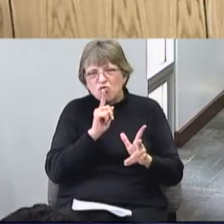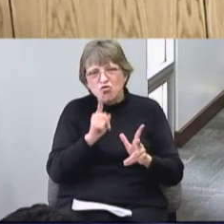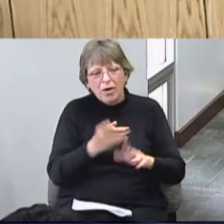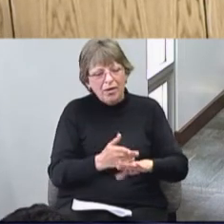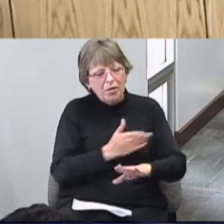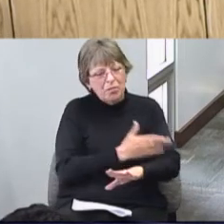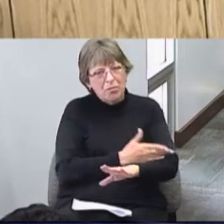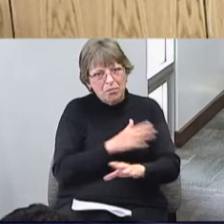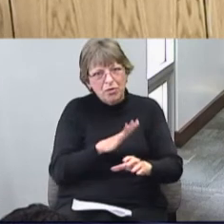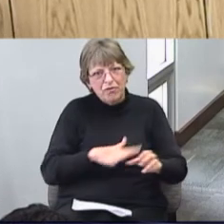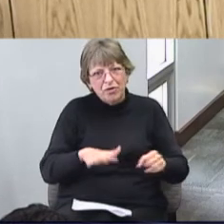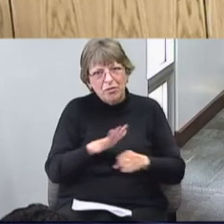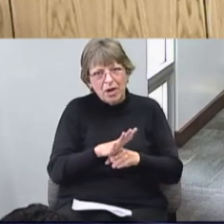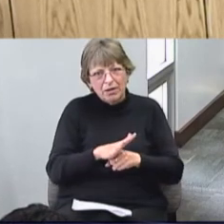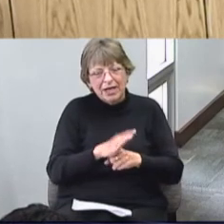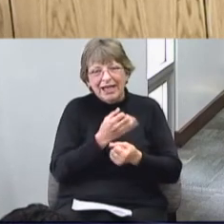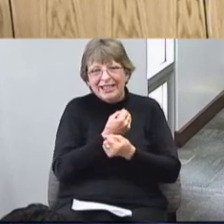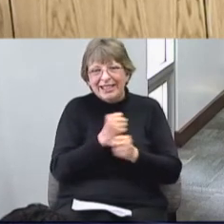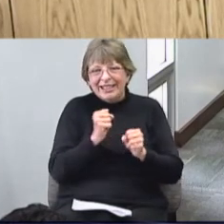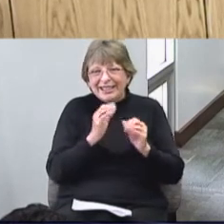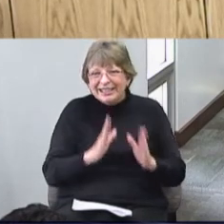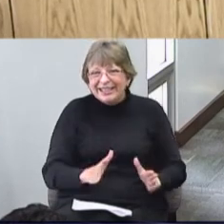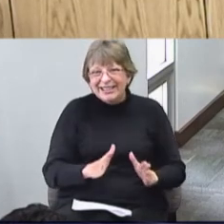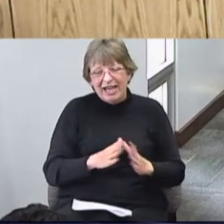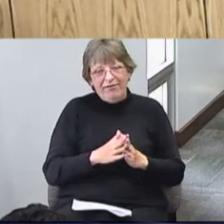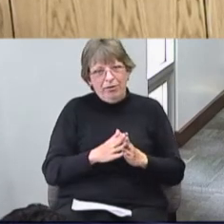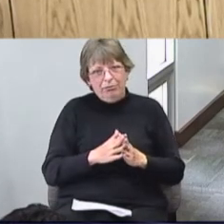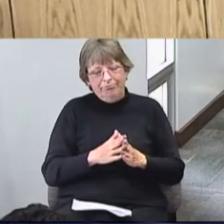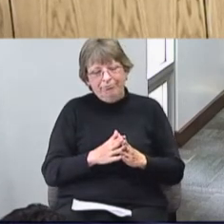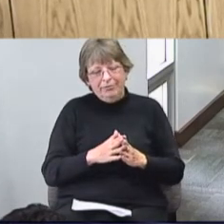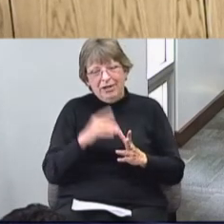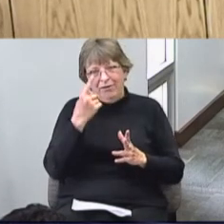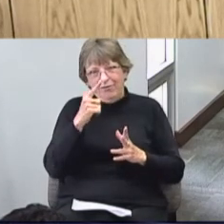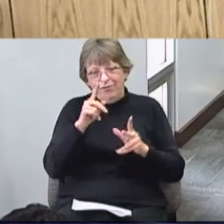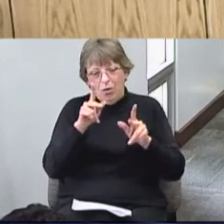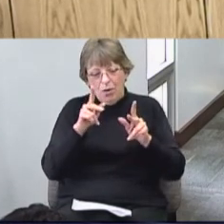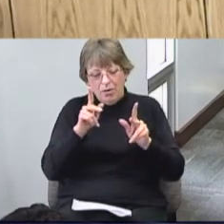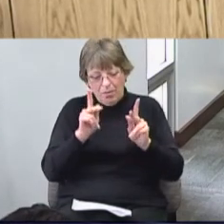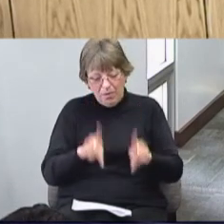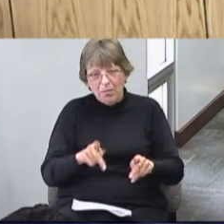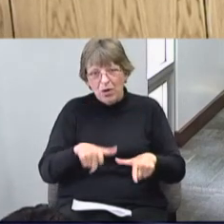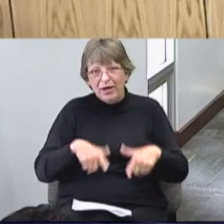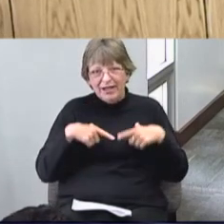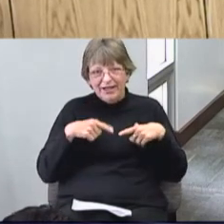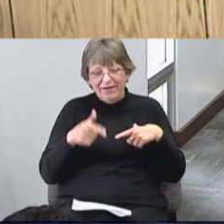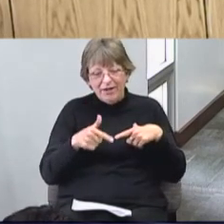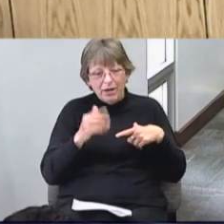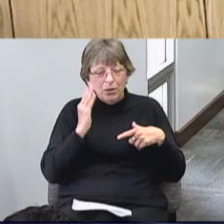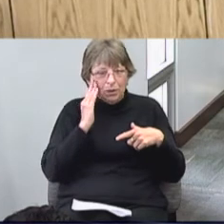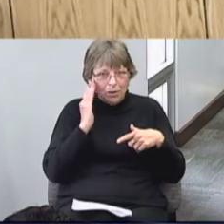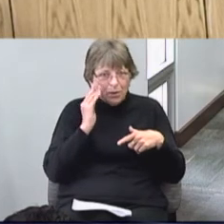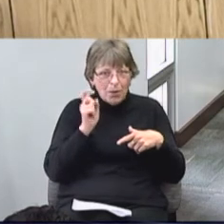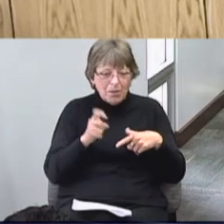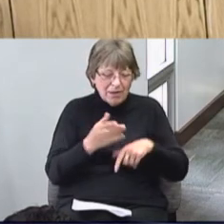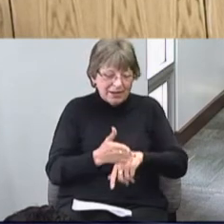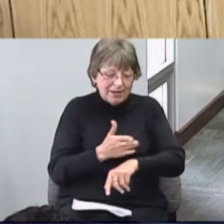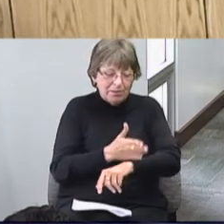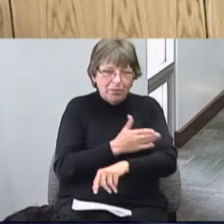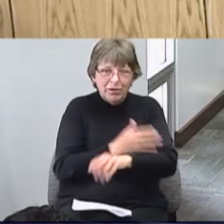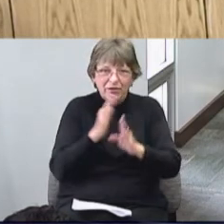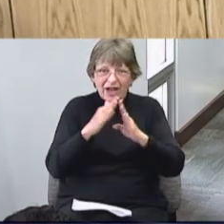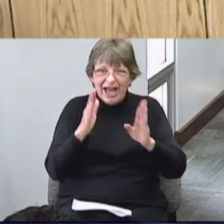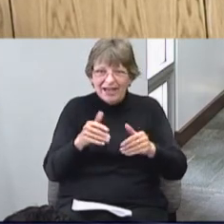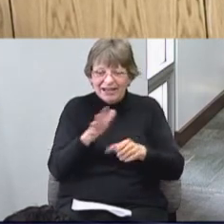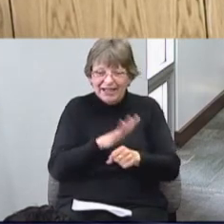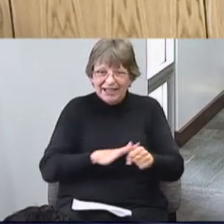more secure and cost-efficient for the tenants that occupy the units. As you know, it is important that we improve the housing for this area, and it will